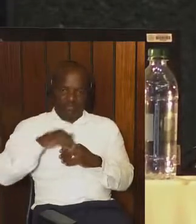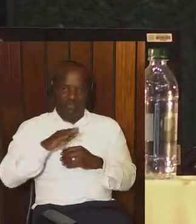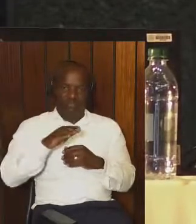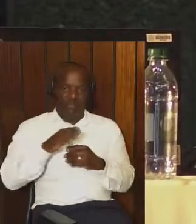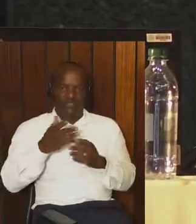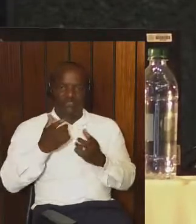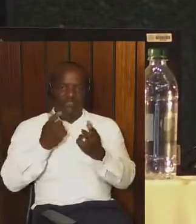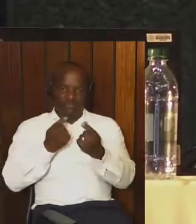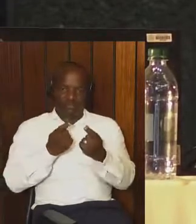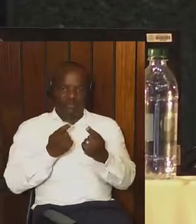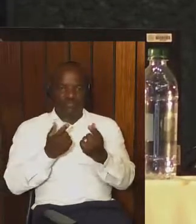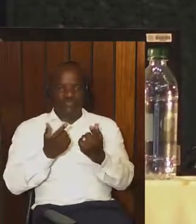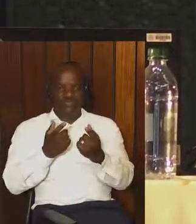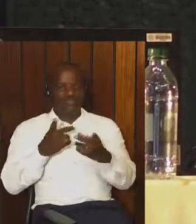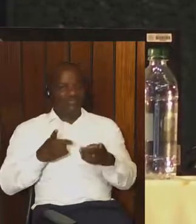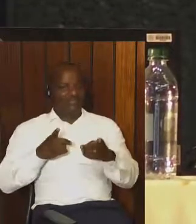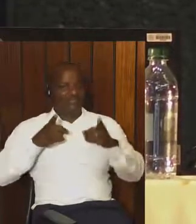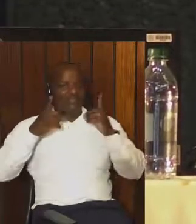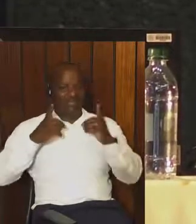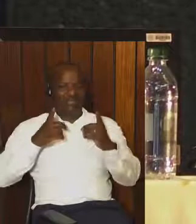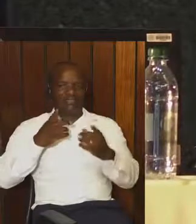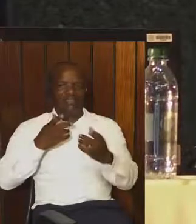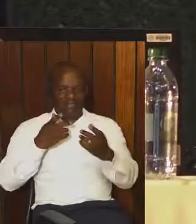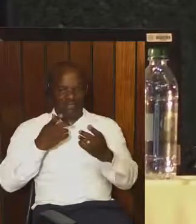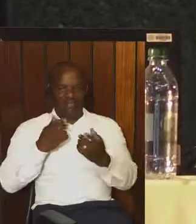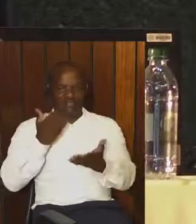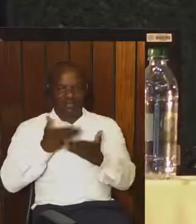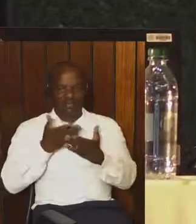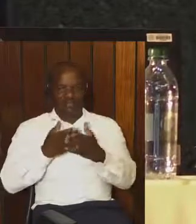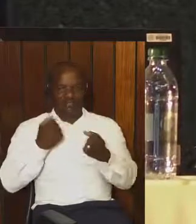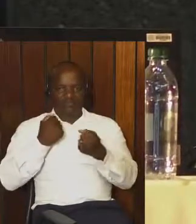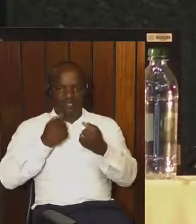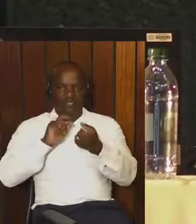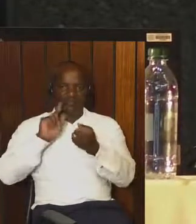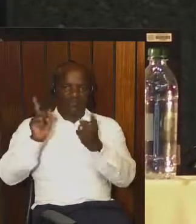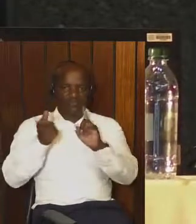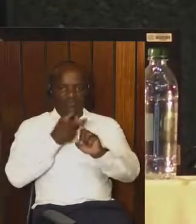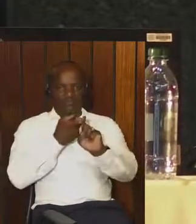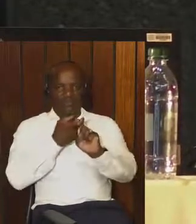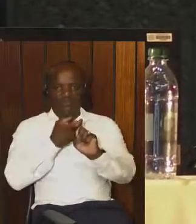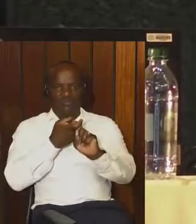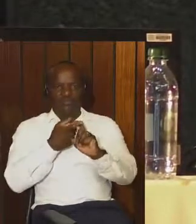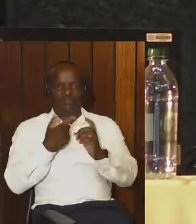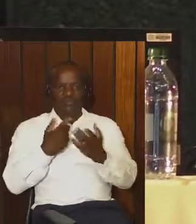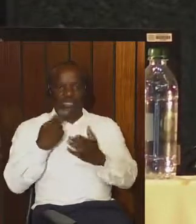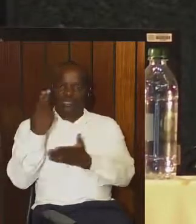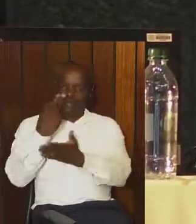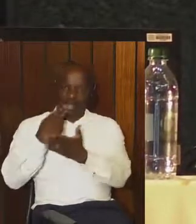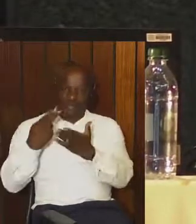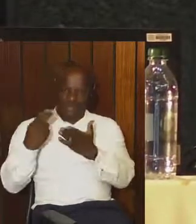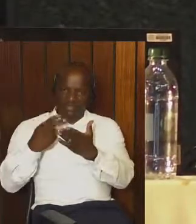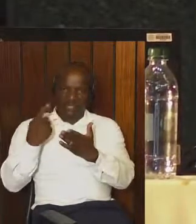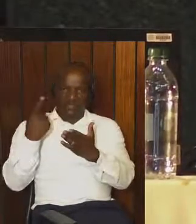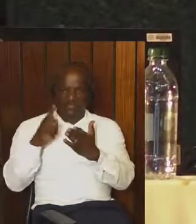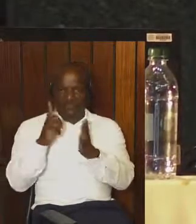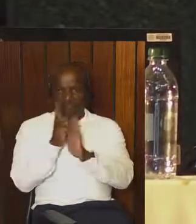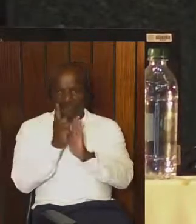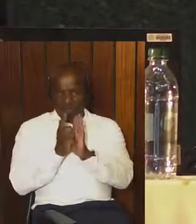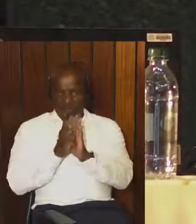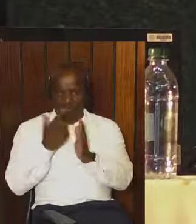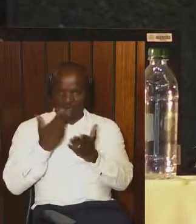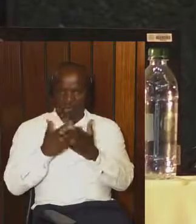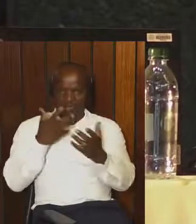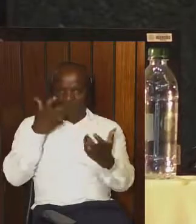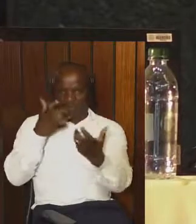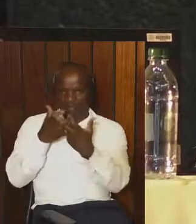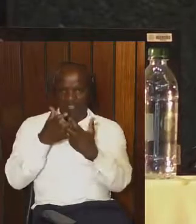fellow Didia cosiji holo good. So Rata re ye katsaba ya design yamola or Rescara